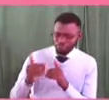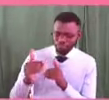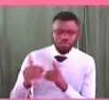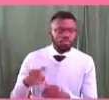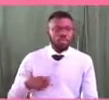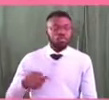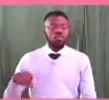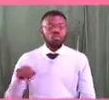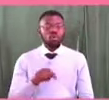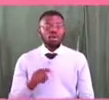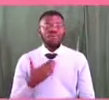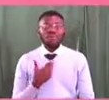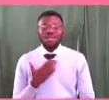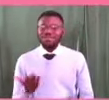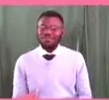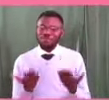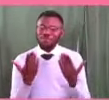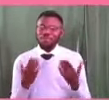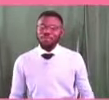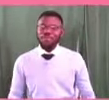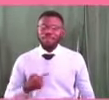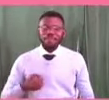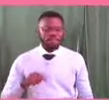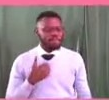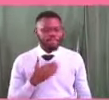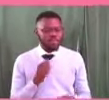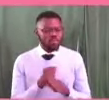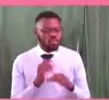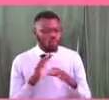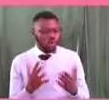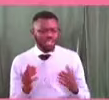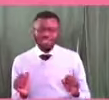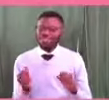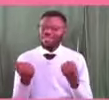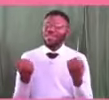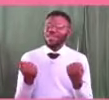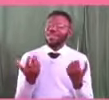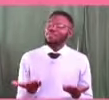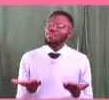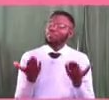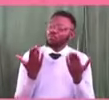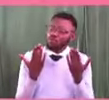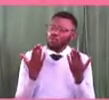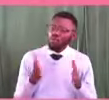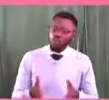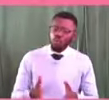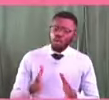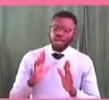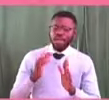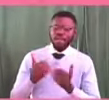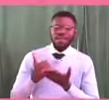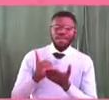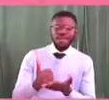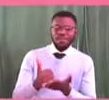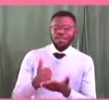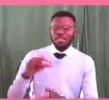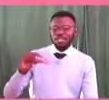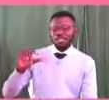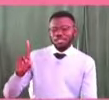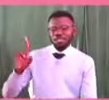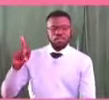will improve our savings as a percentage of GDP from the